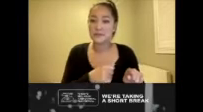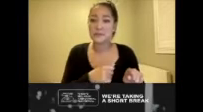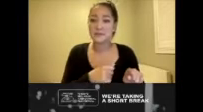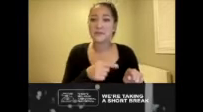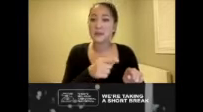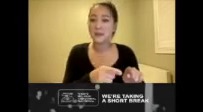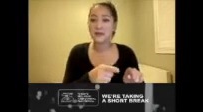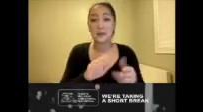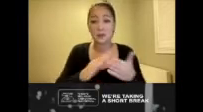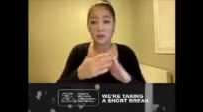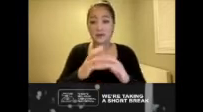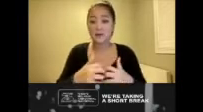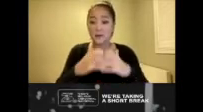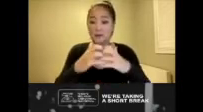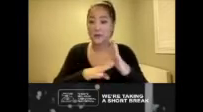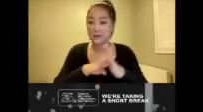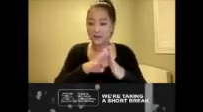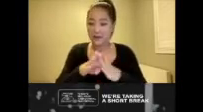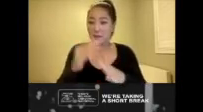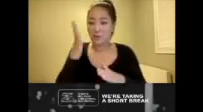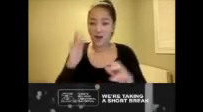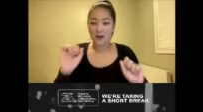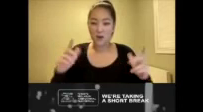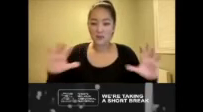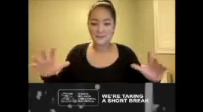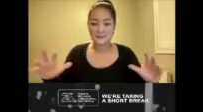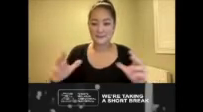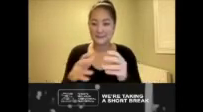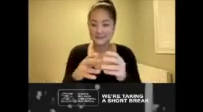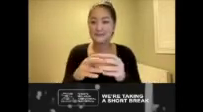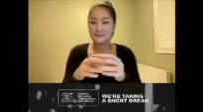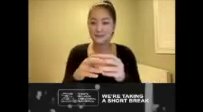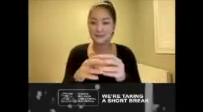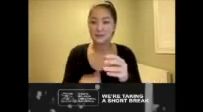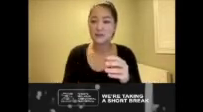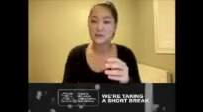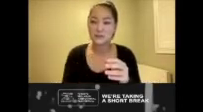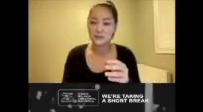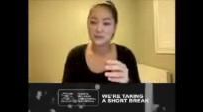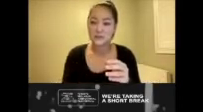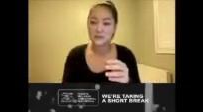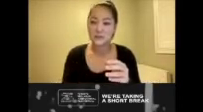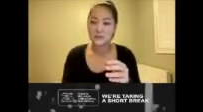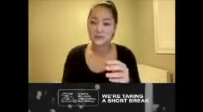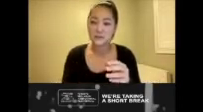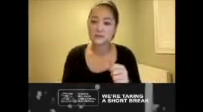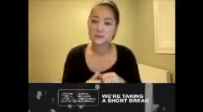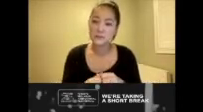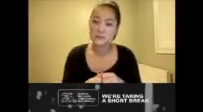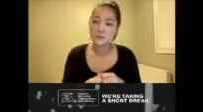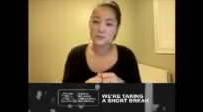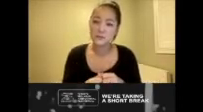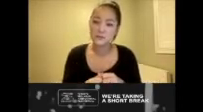after. And so, like, for us, we wanted to really explore the role of kind